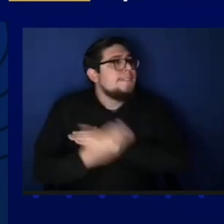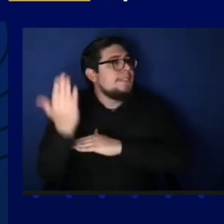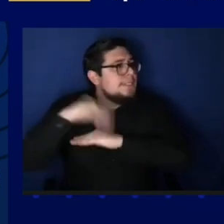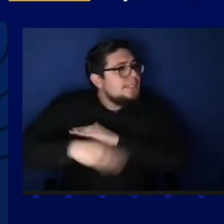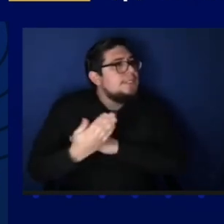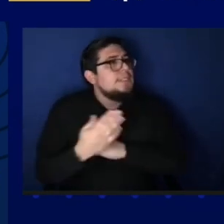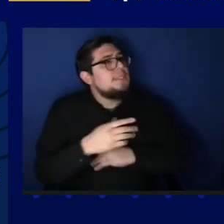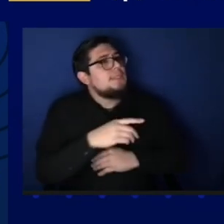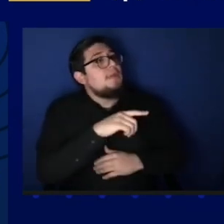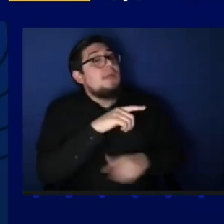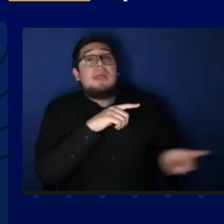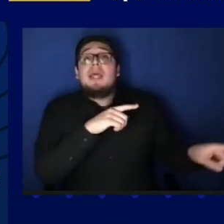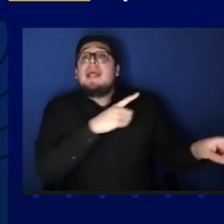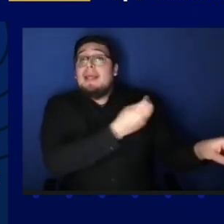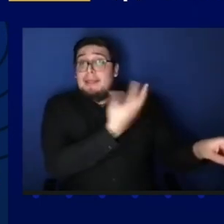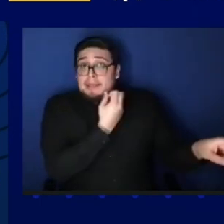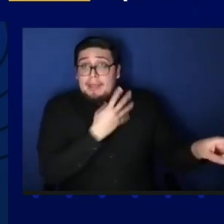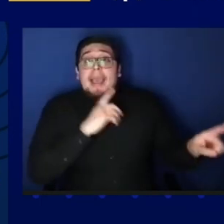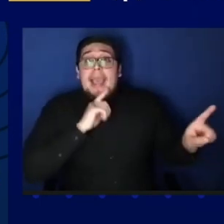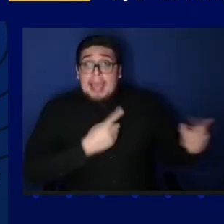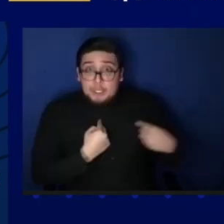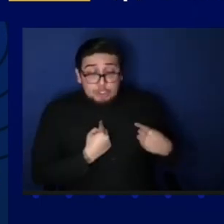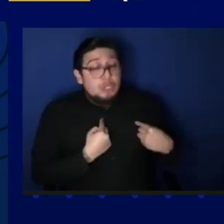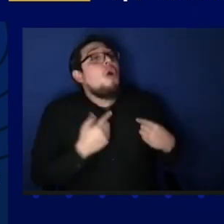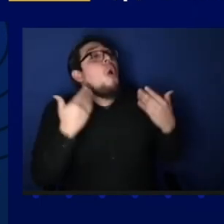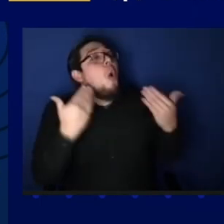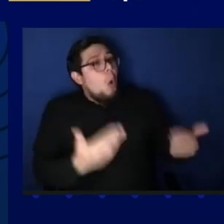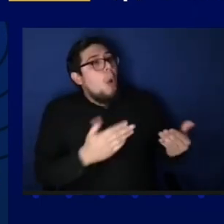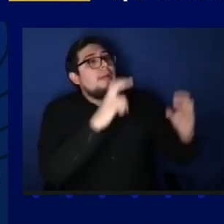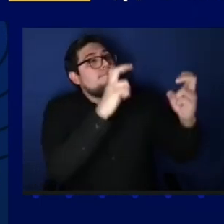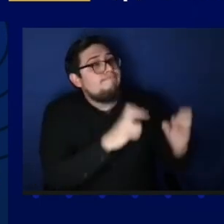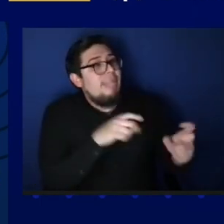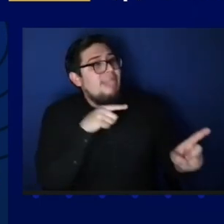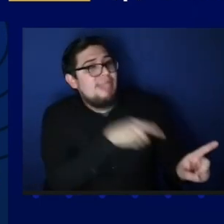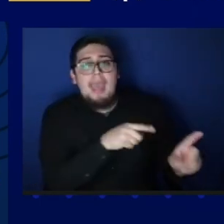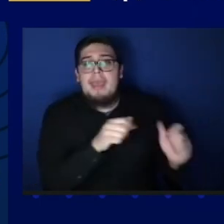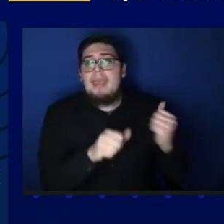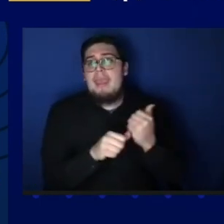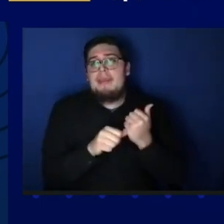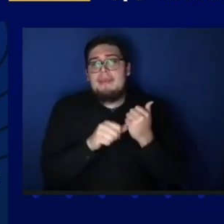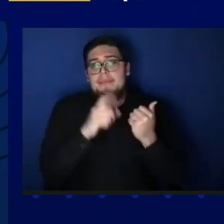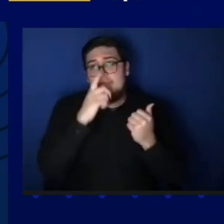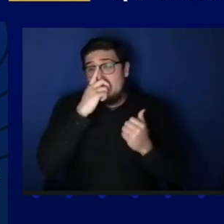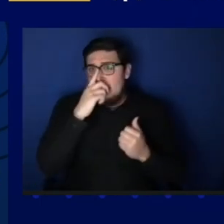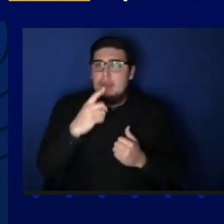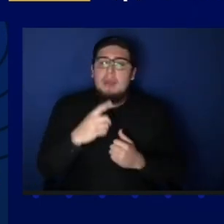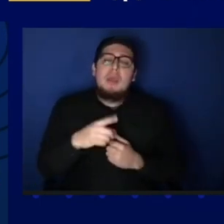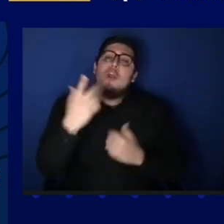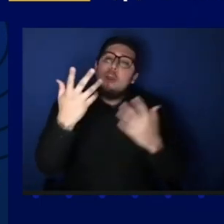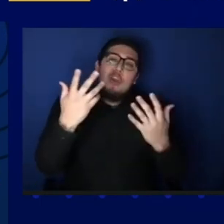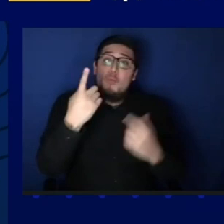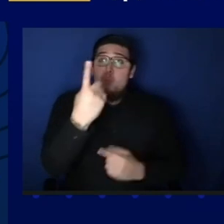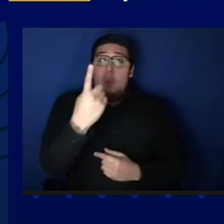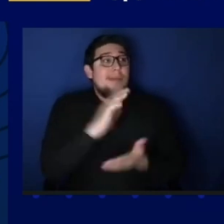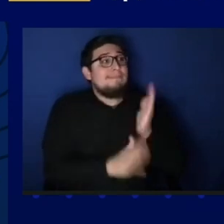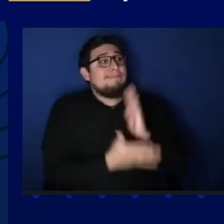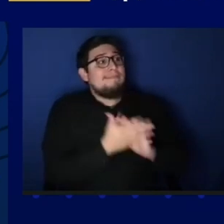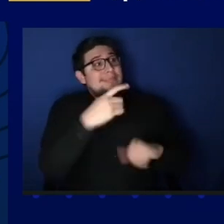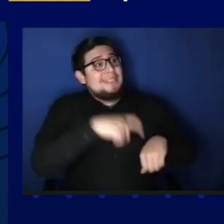aide. Most importantly, this isn't a one and done either, right? You want to develop a relationship with